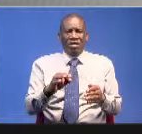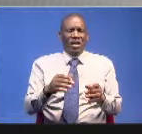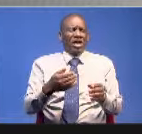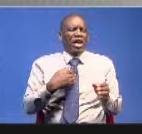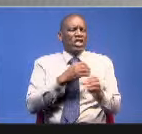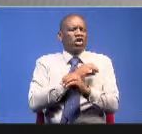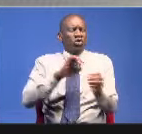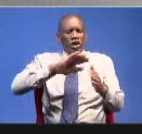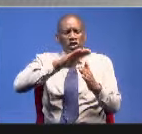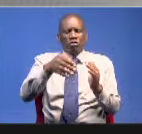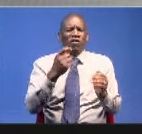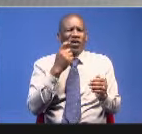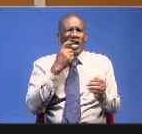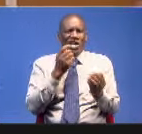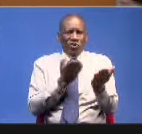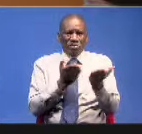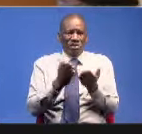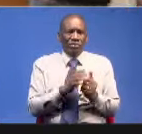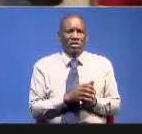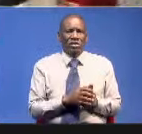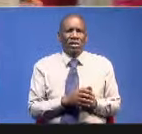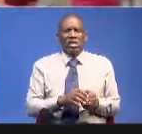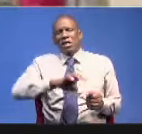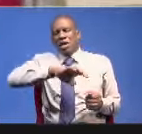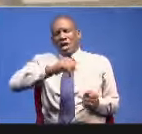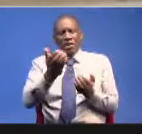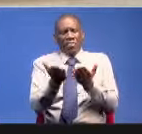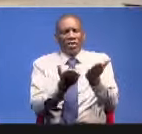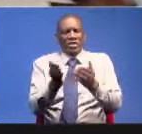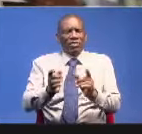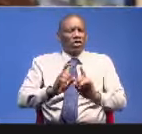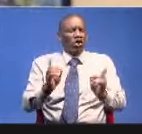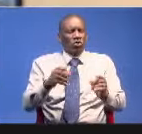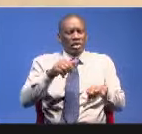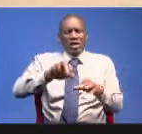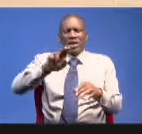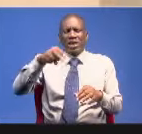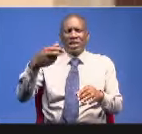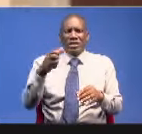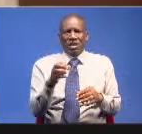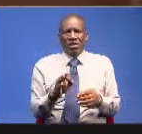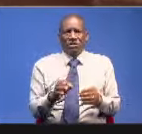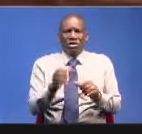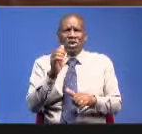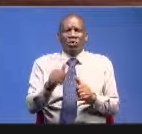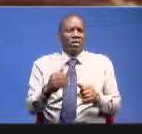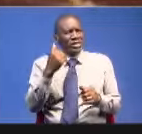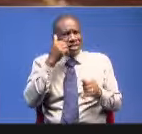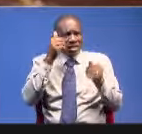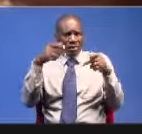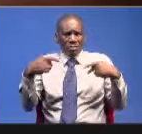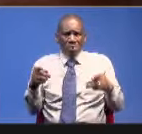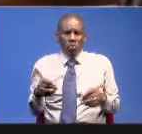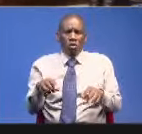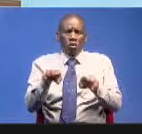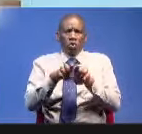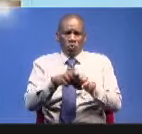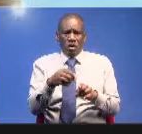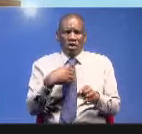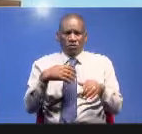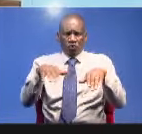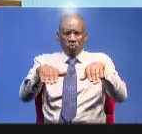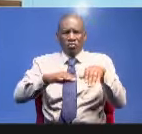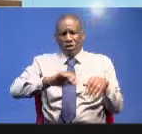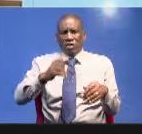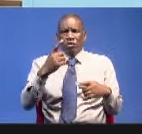any dental services. Another service not in NHIF and which patients will also have to wait for another